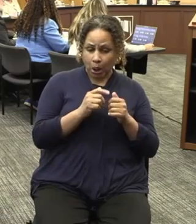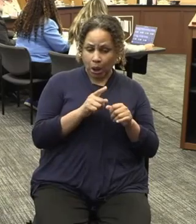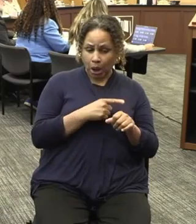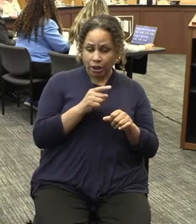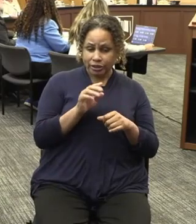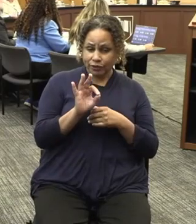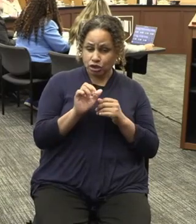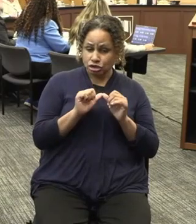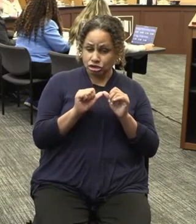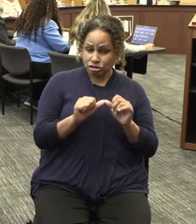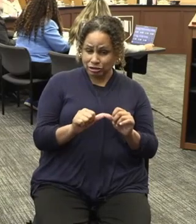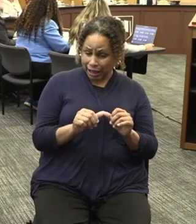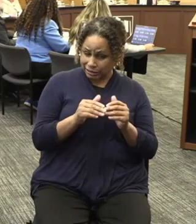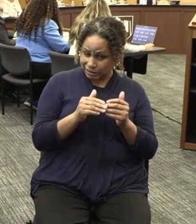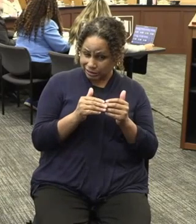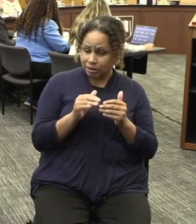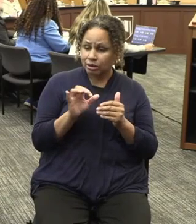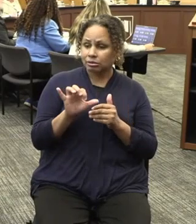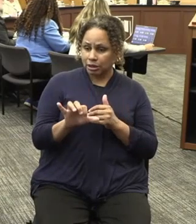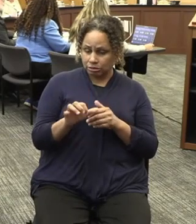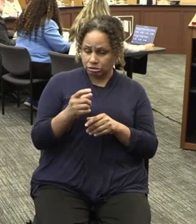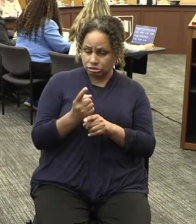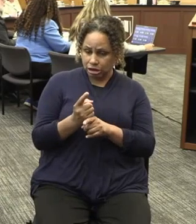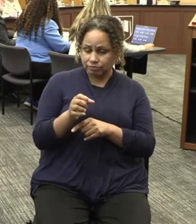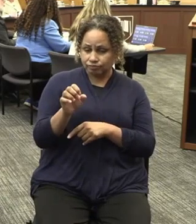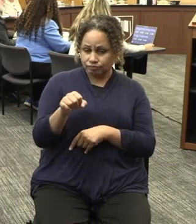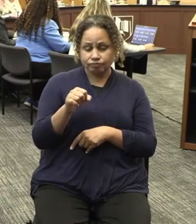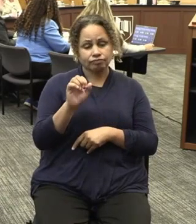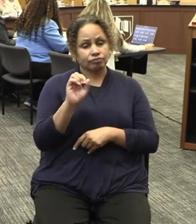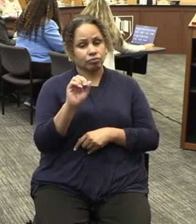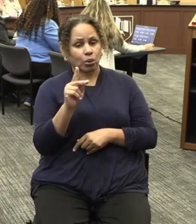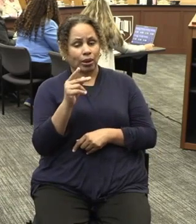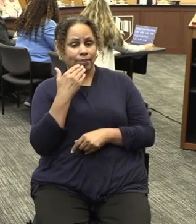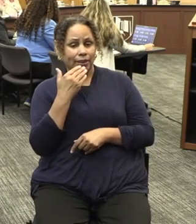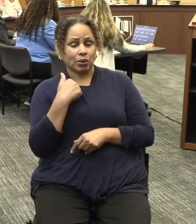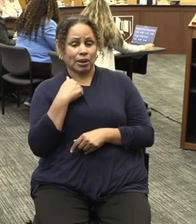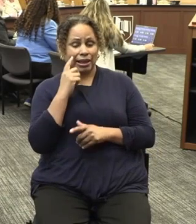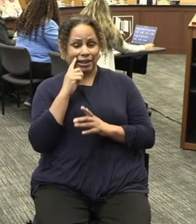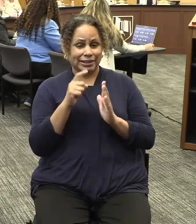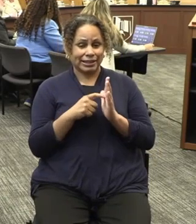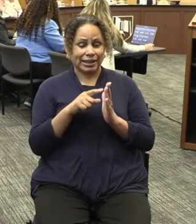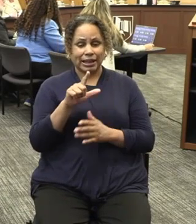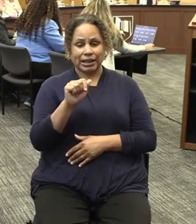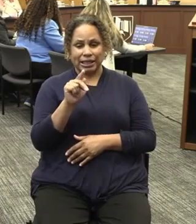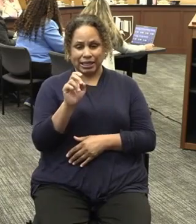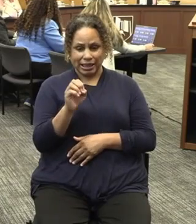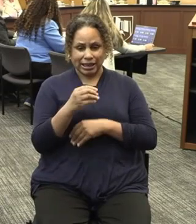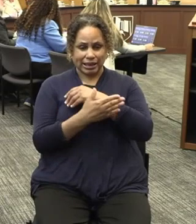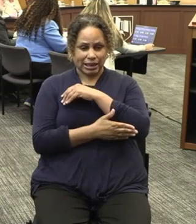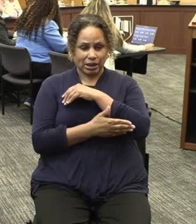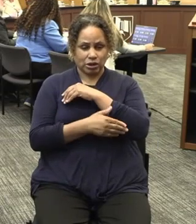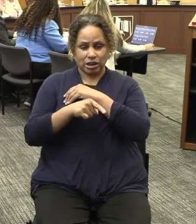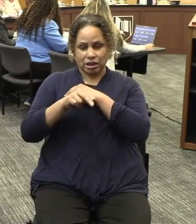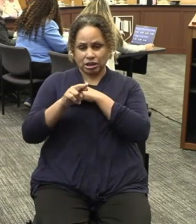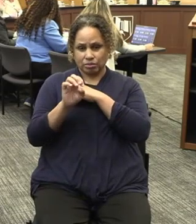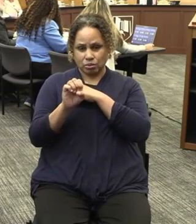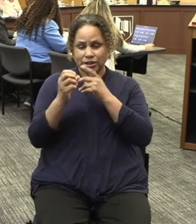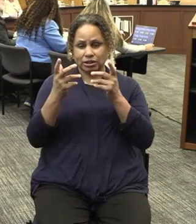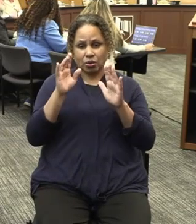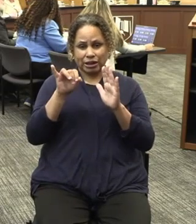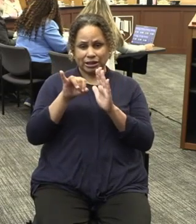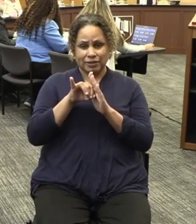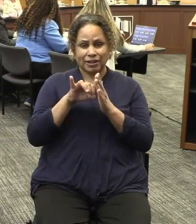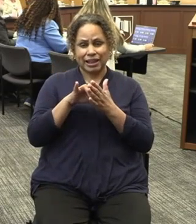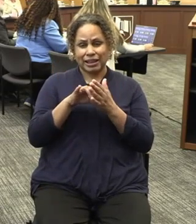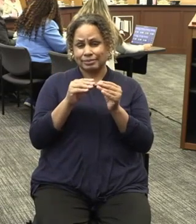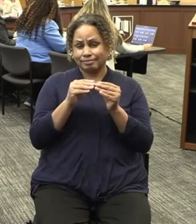correct. Okay, thank you. And then I see the Lake County Press is identified here. That's more